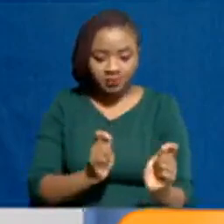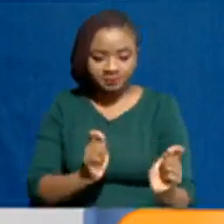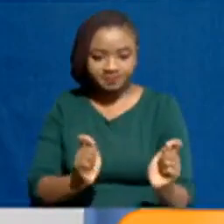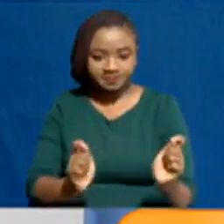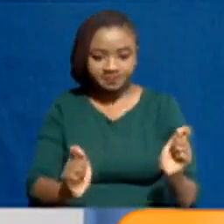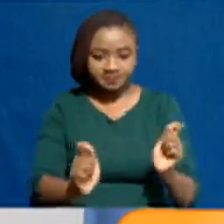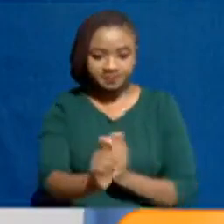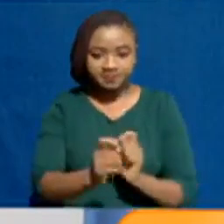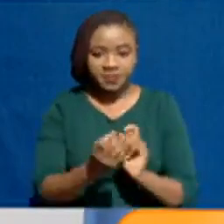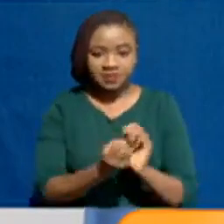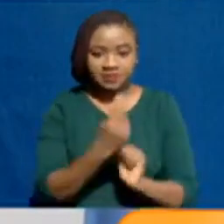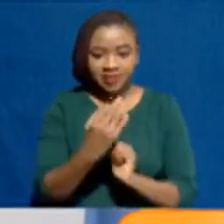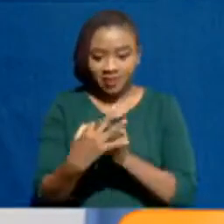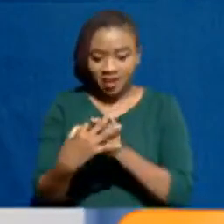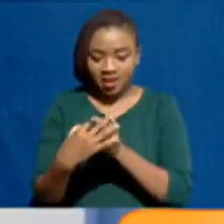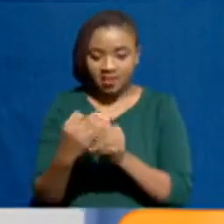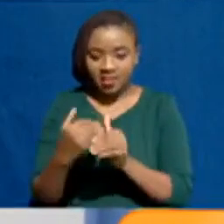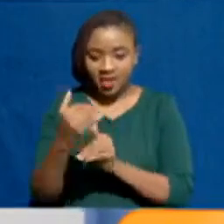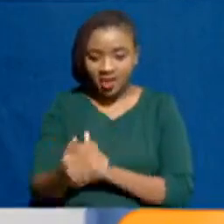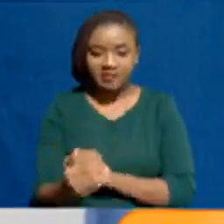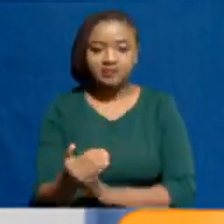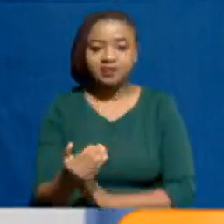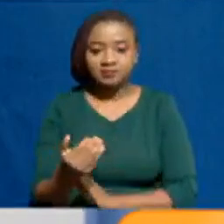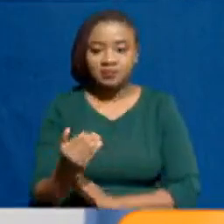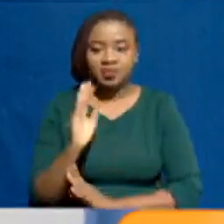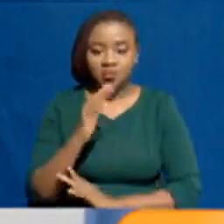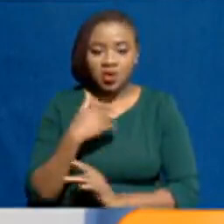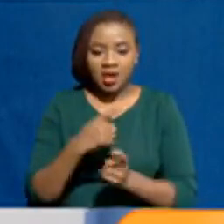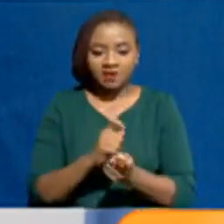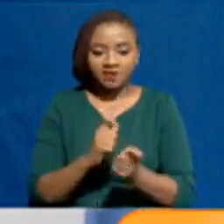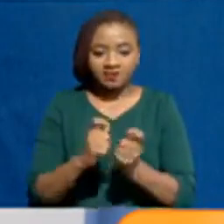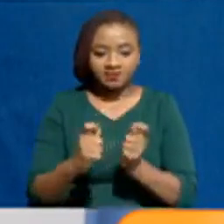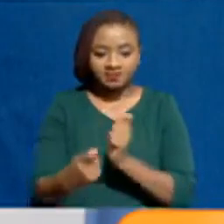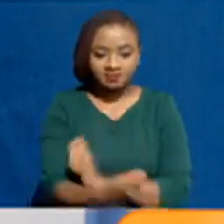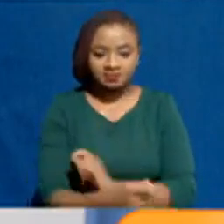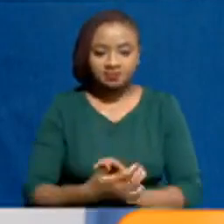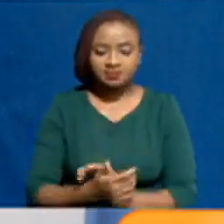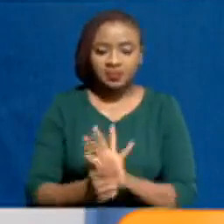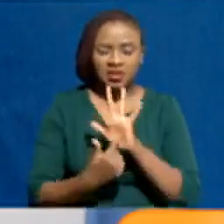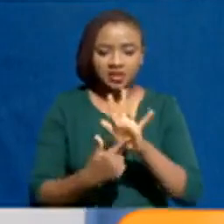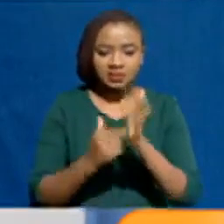8th December, there will be some transition. Some of